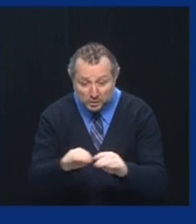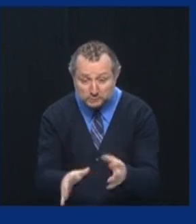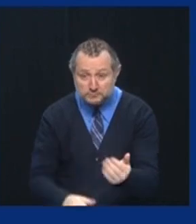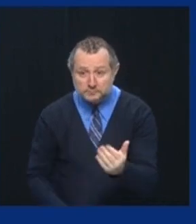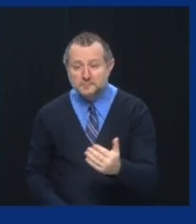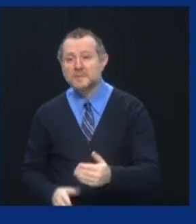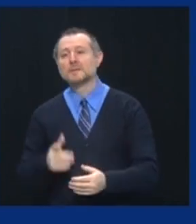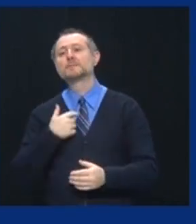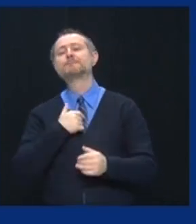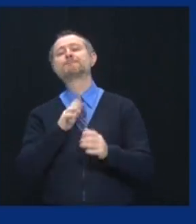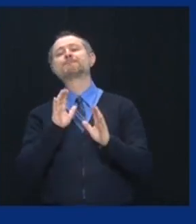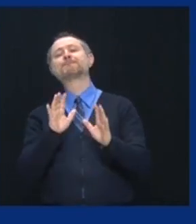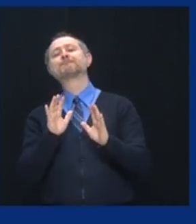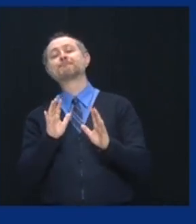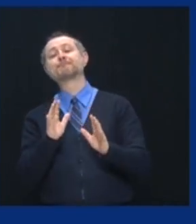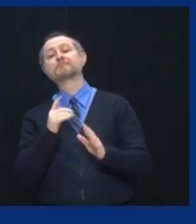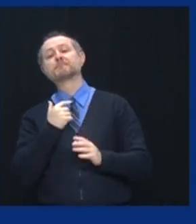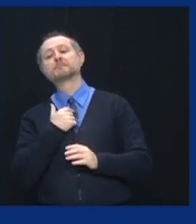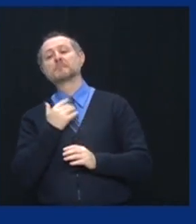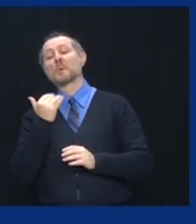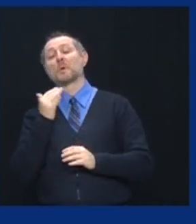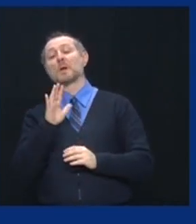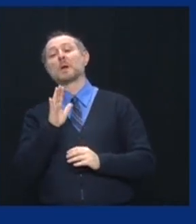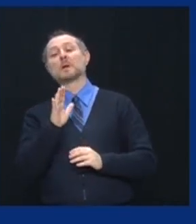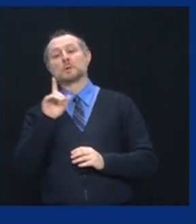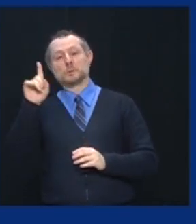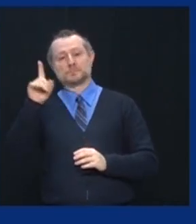you. Thank you, Michael.